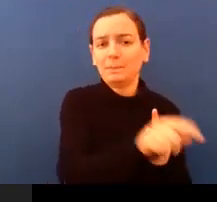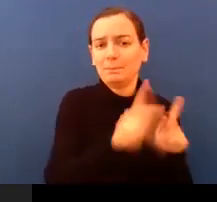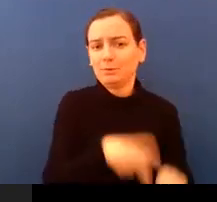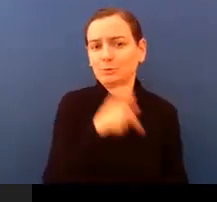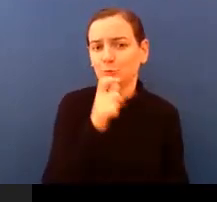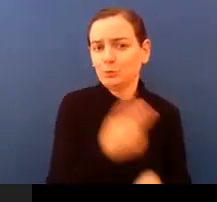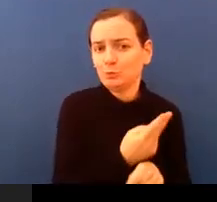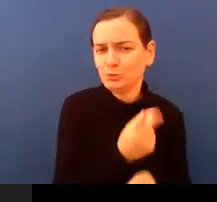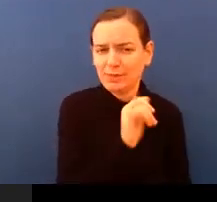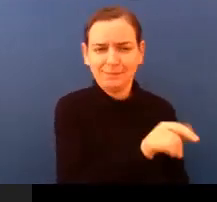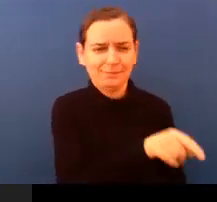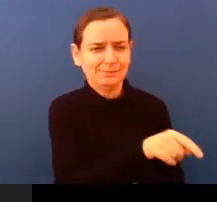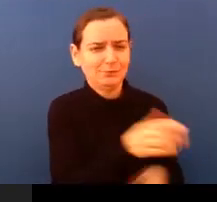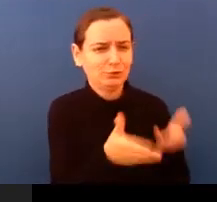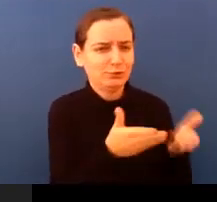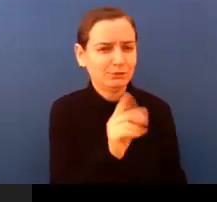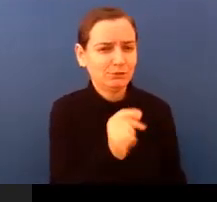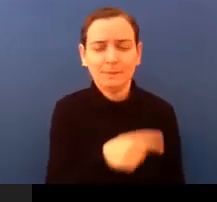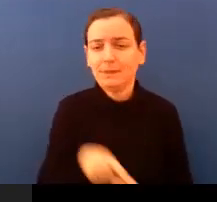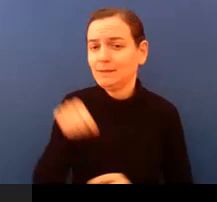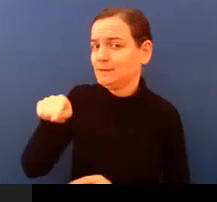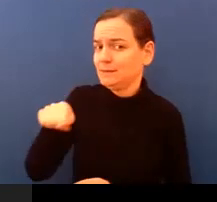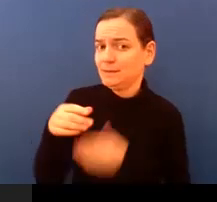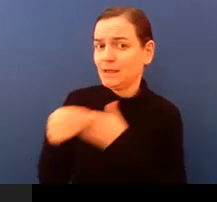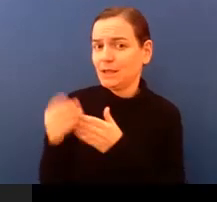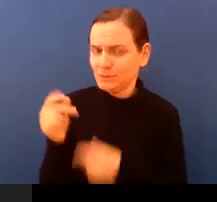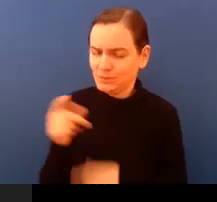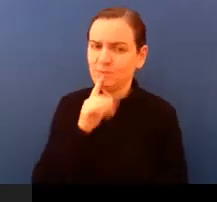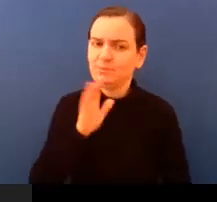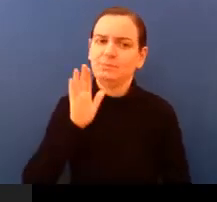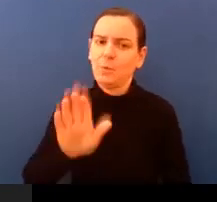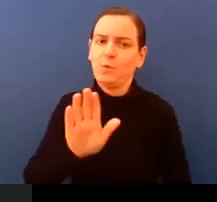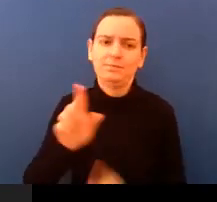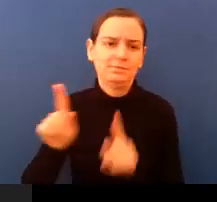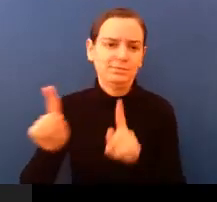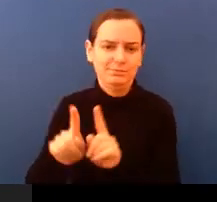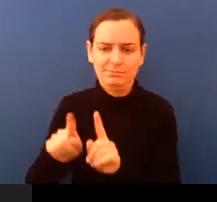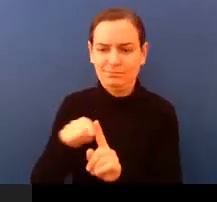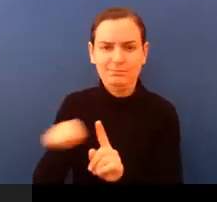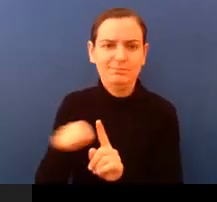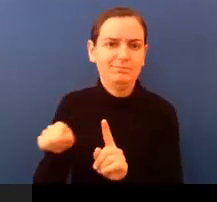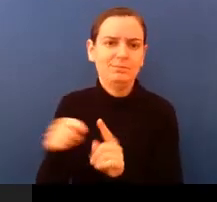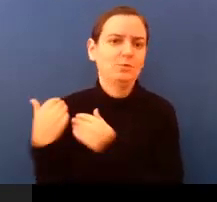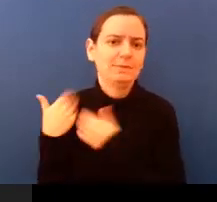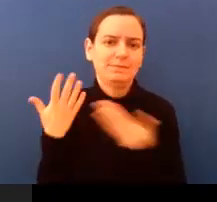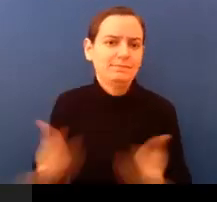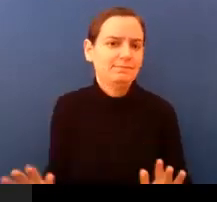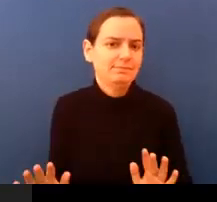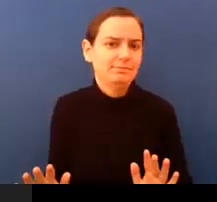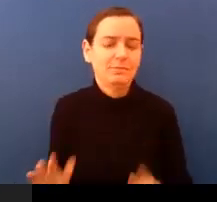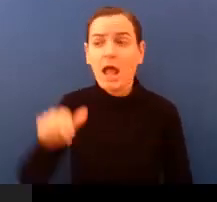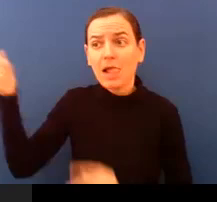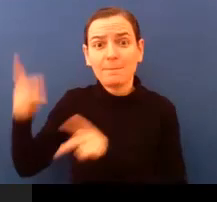So your service dog rights. A guide dog is allowed everywhere that a long cane could go, with very, very